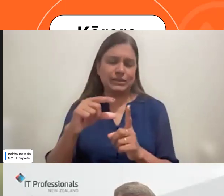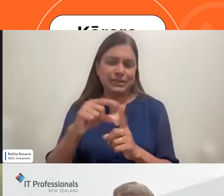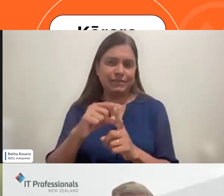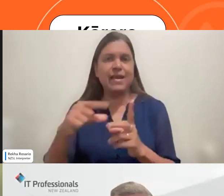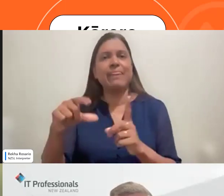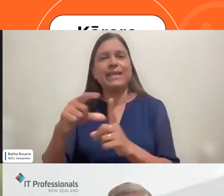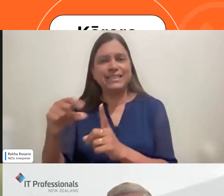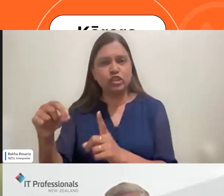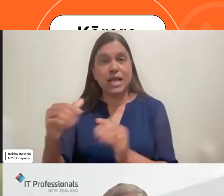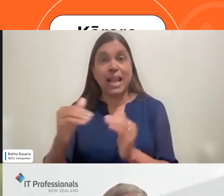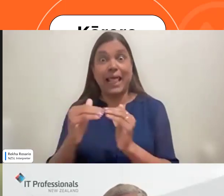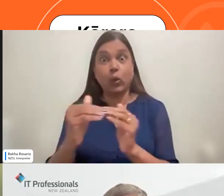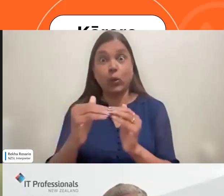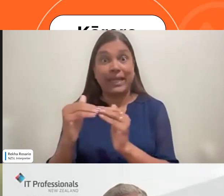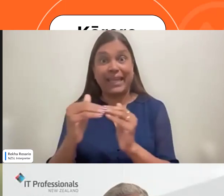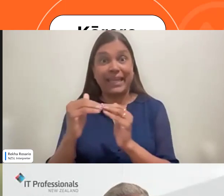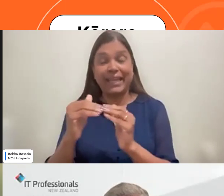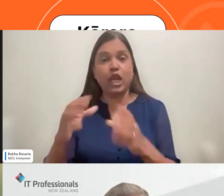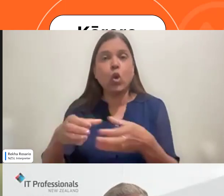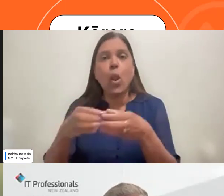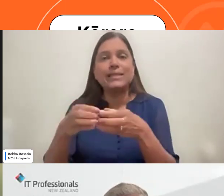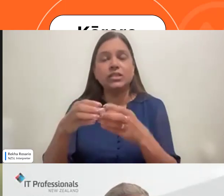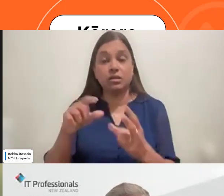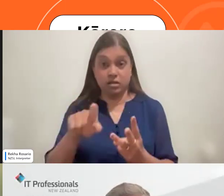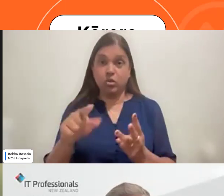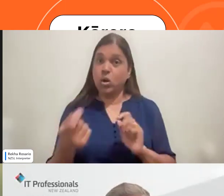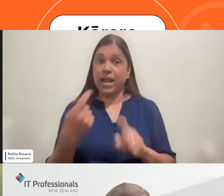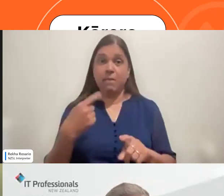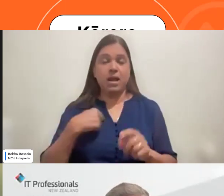Equity Coalition, you can email me,